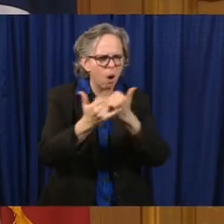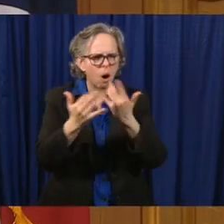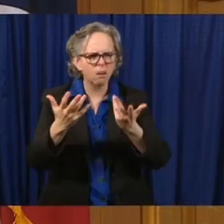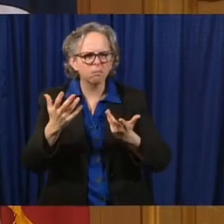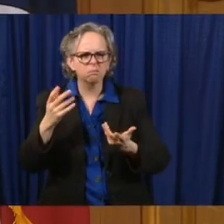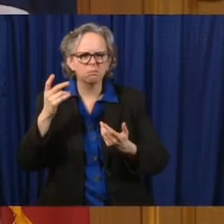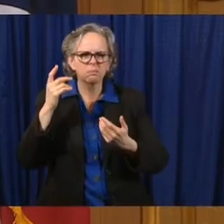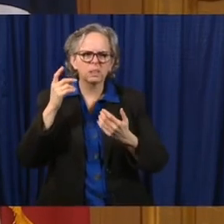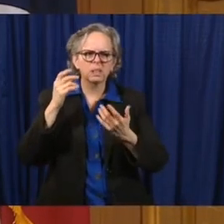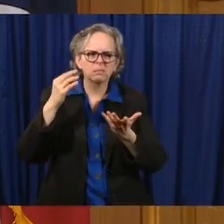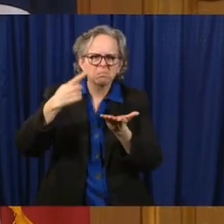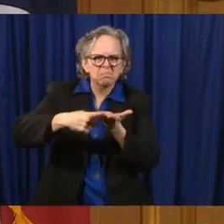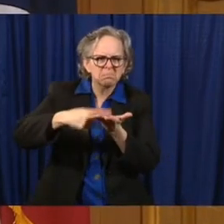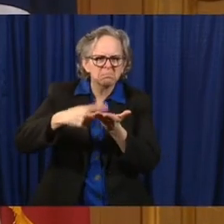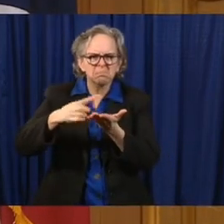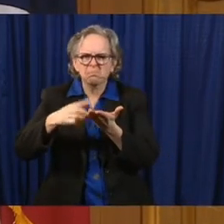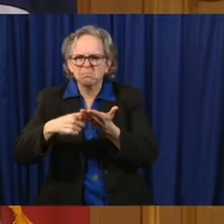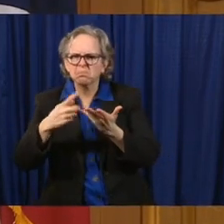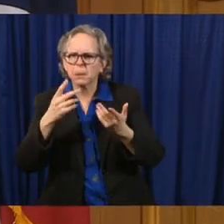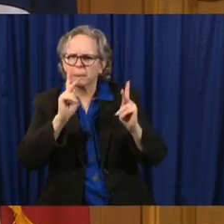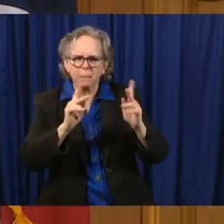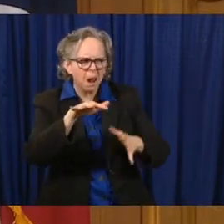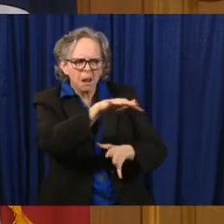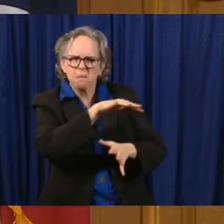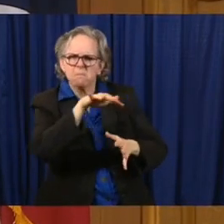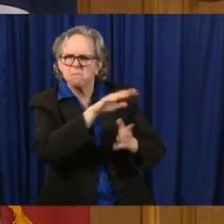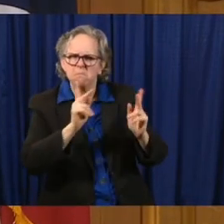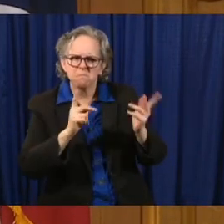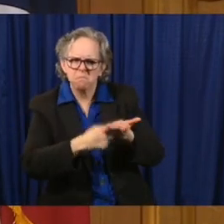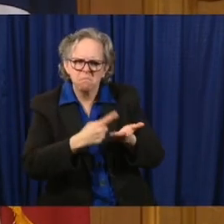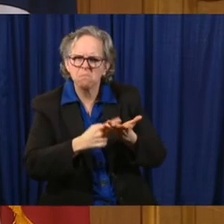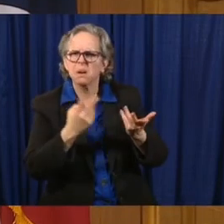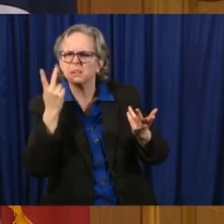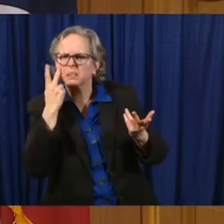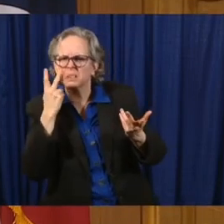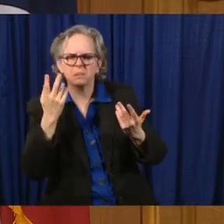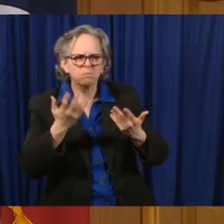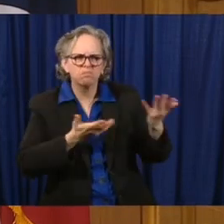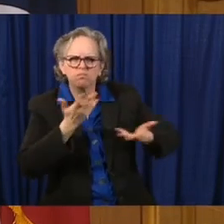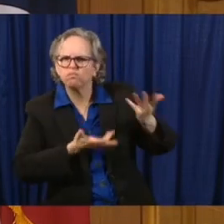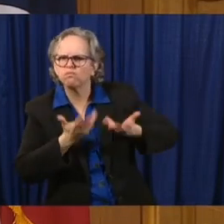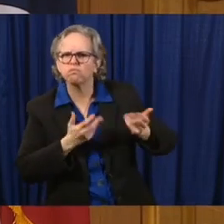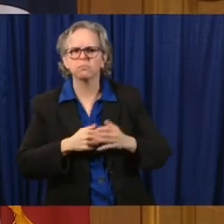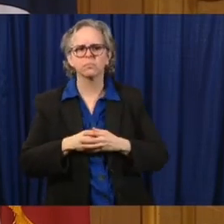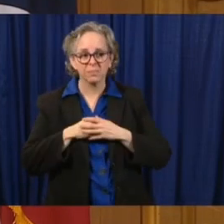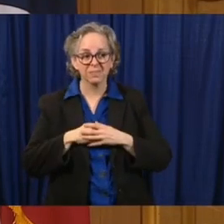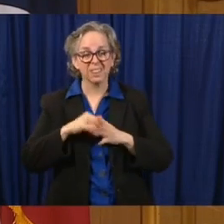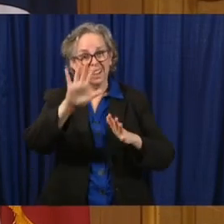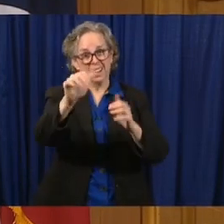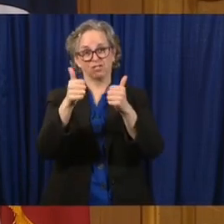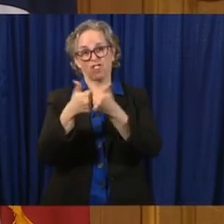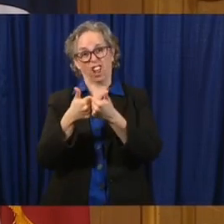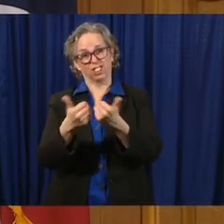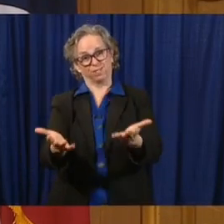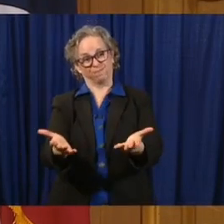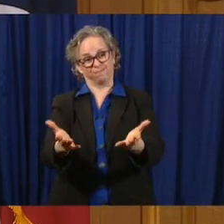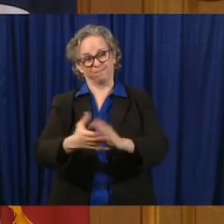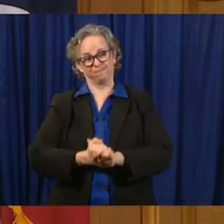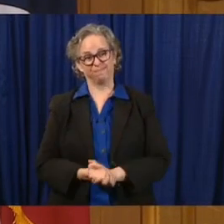Well, again, we take everything into consideration, and we appreciated his comments. And as I